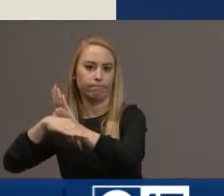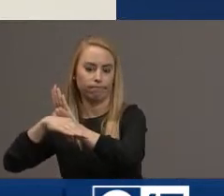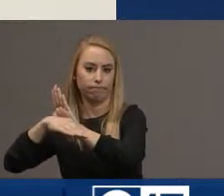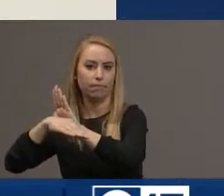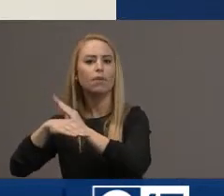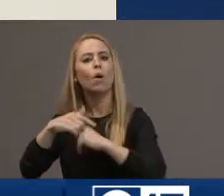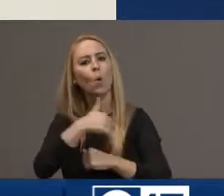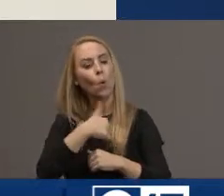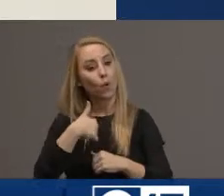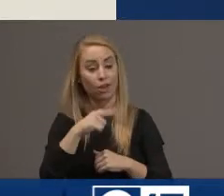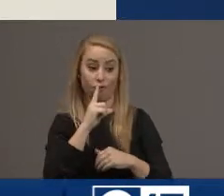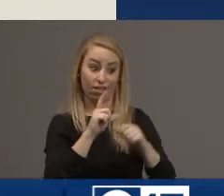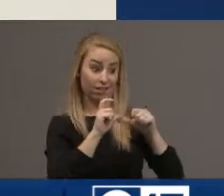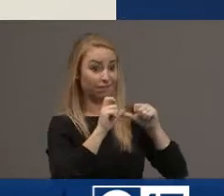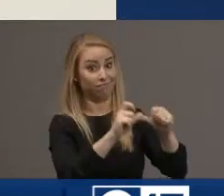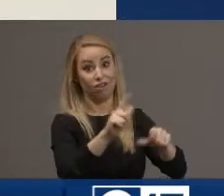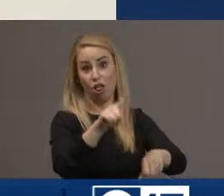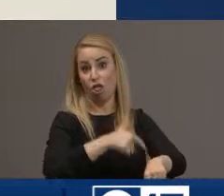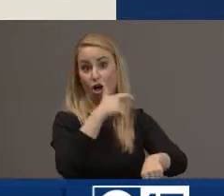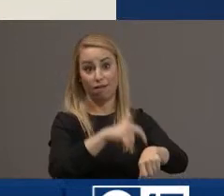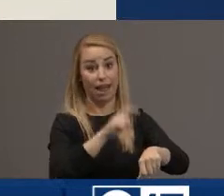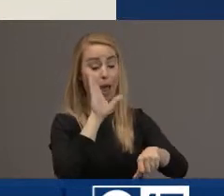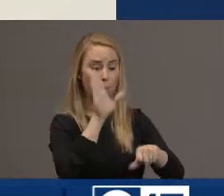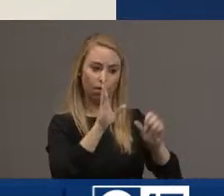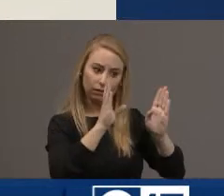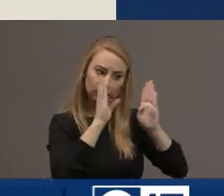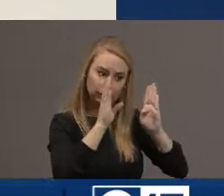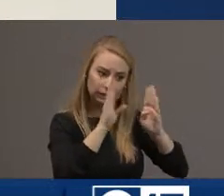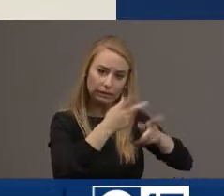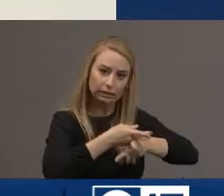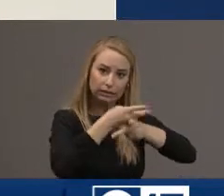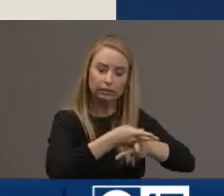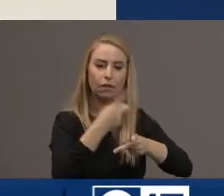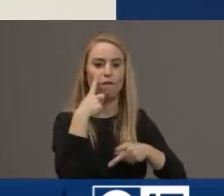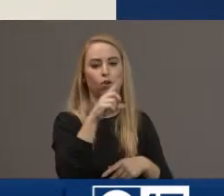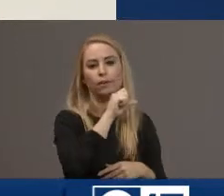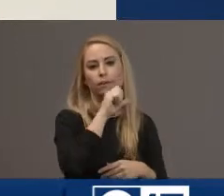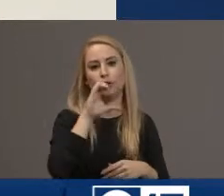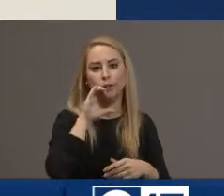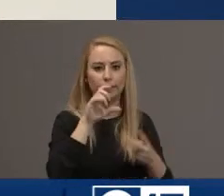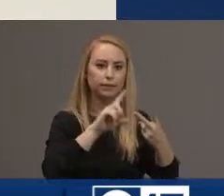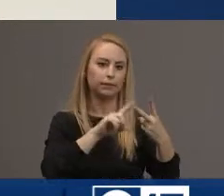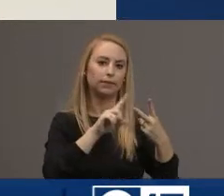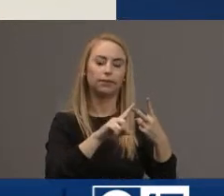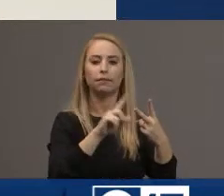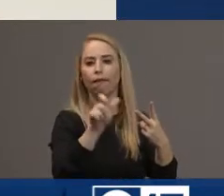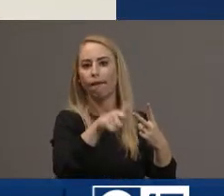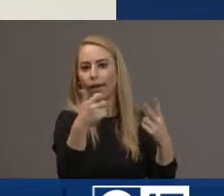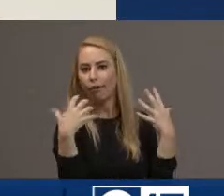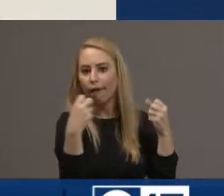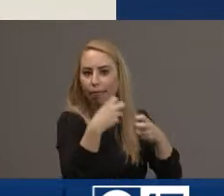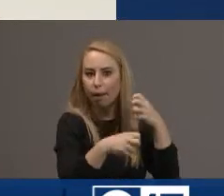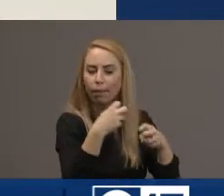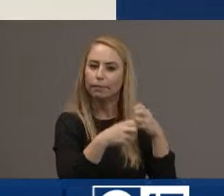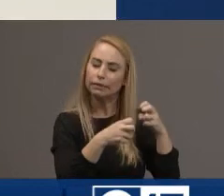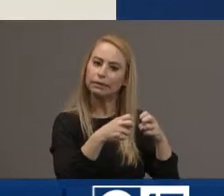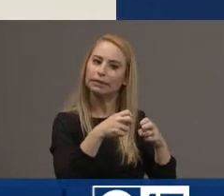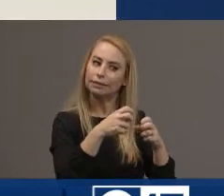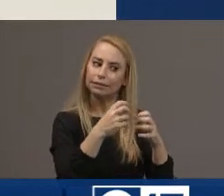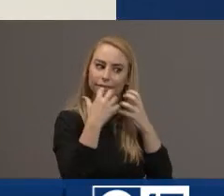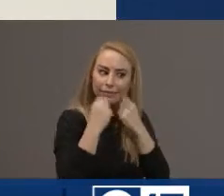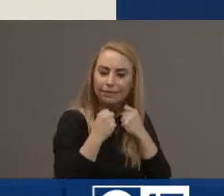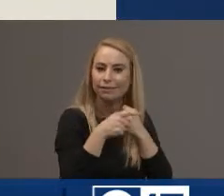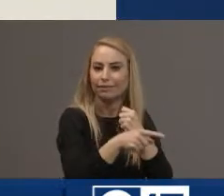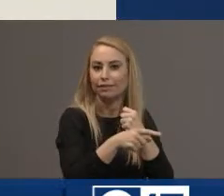our most vulnerable. And I think if everyone can understand their role in this, whether they're in harm's way